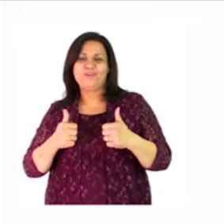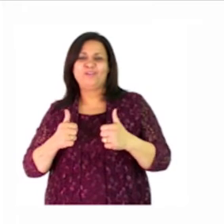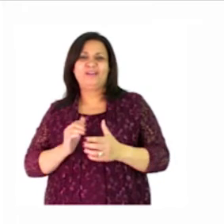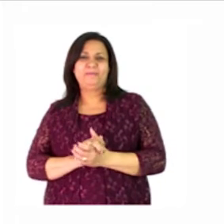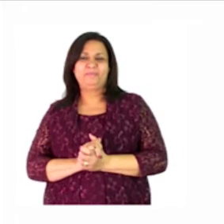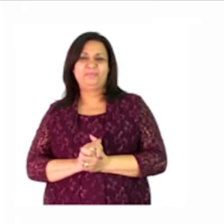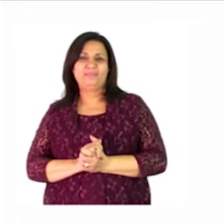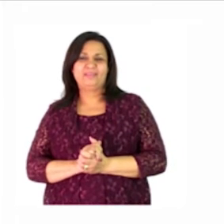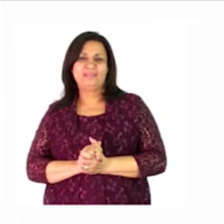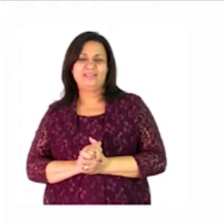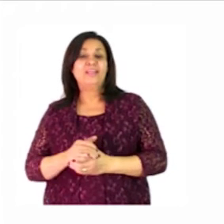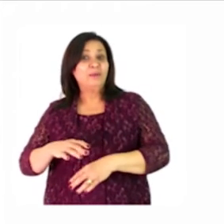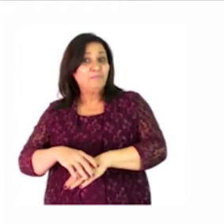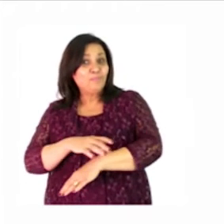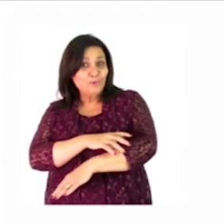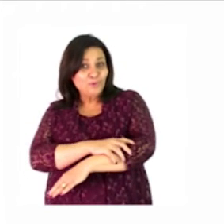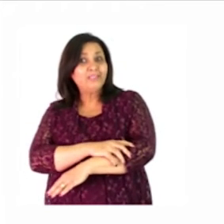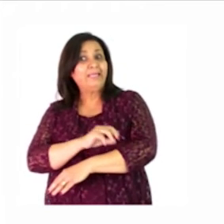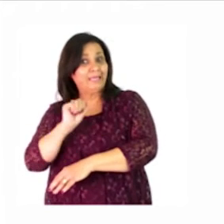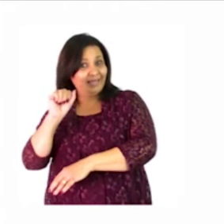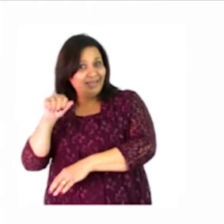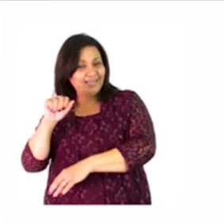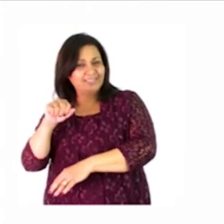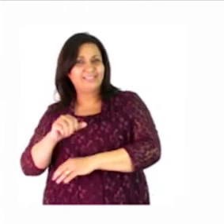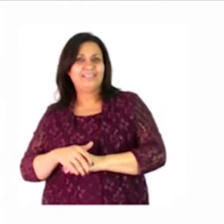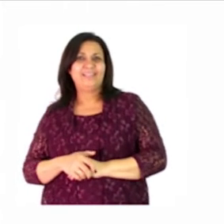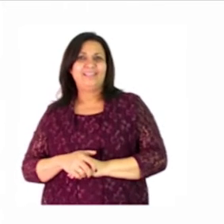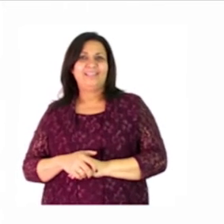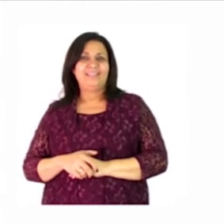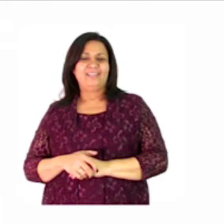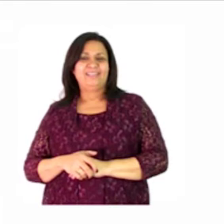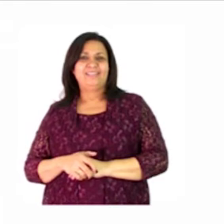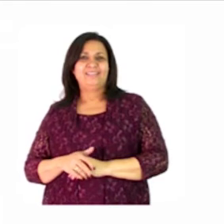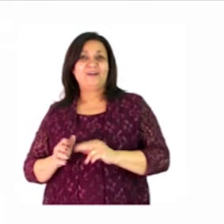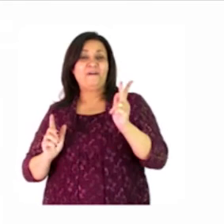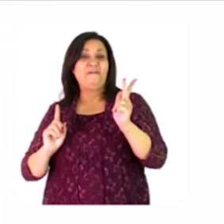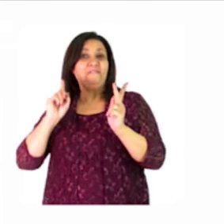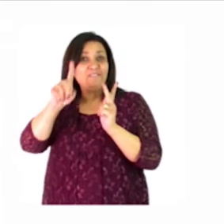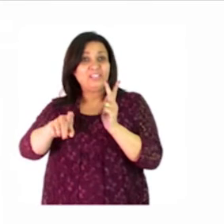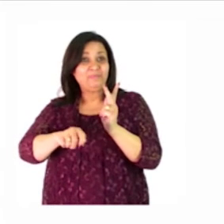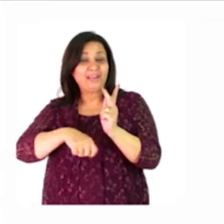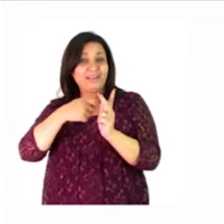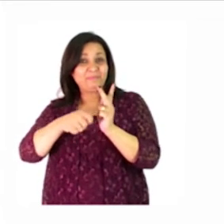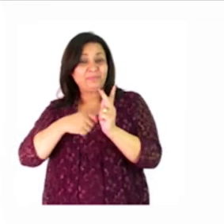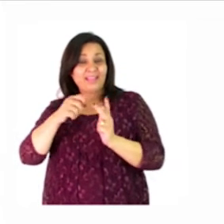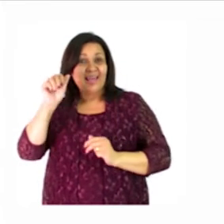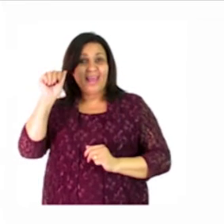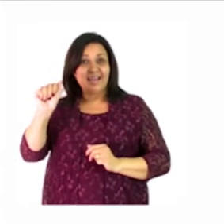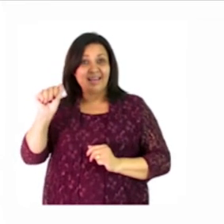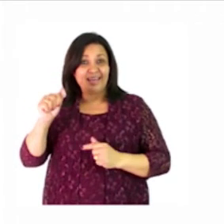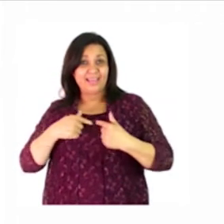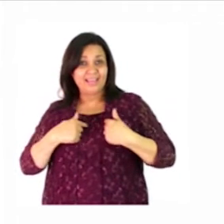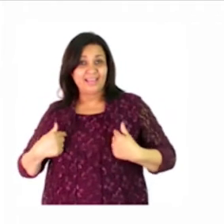caught the boot. So fisherman Andy caught the boot instead of